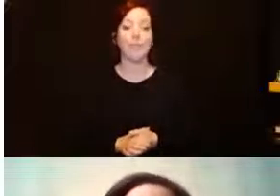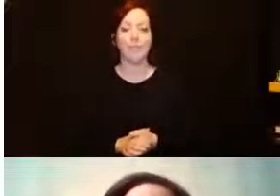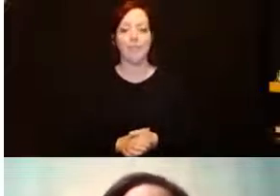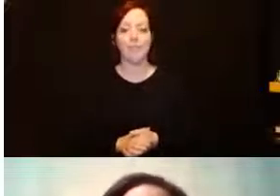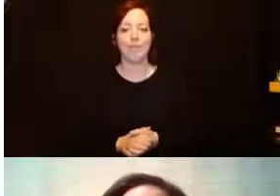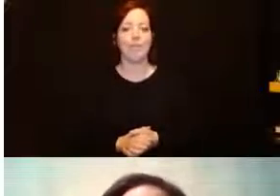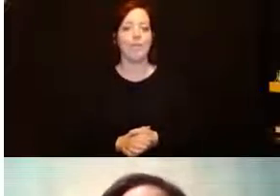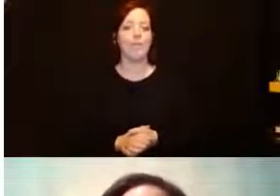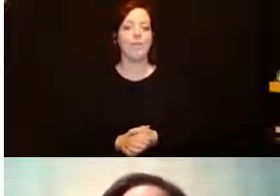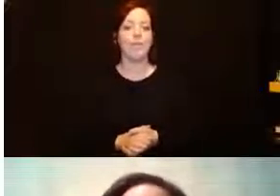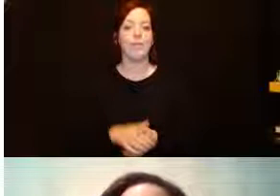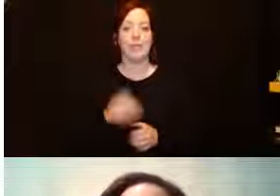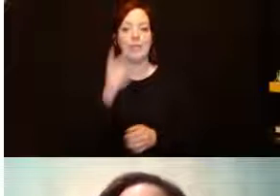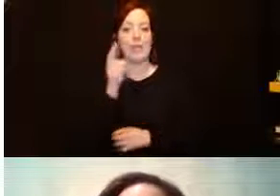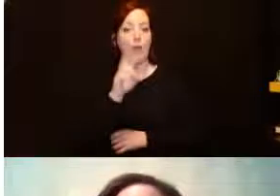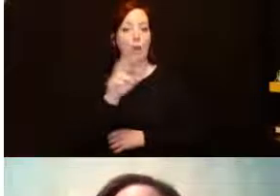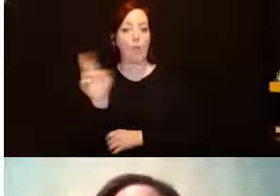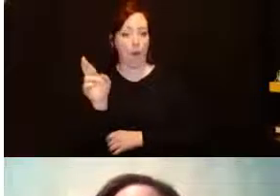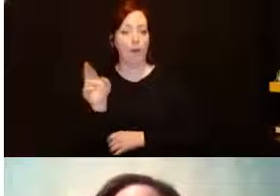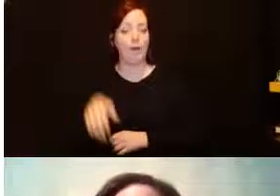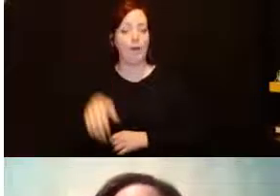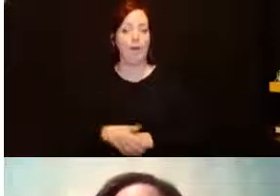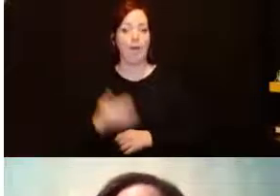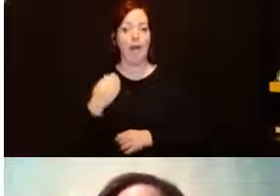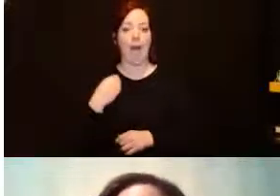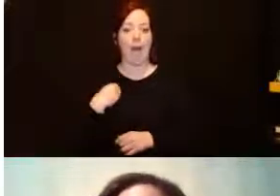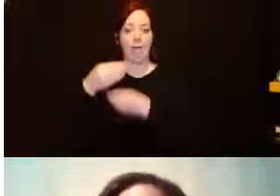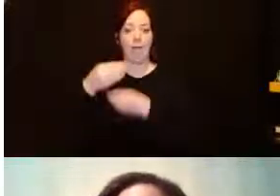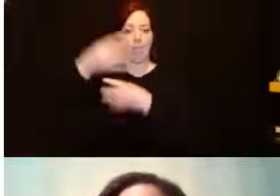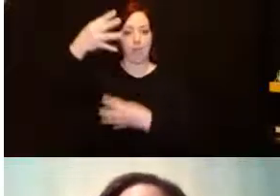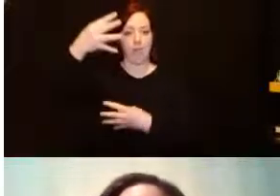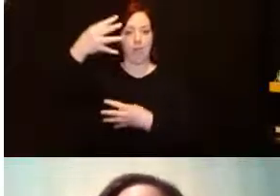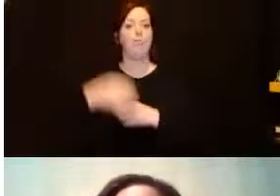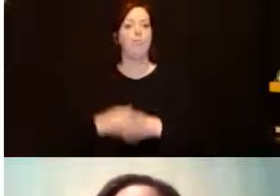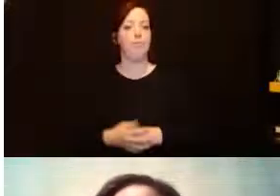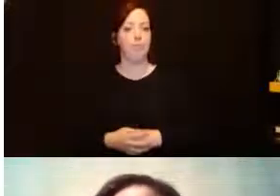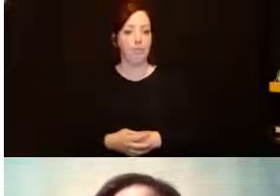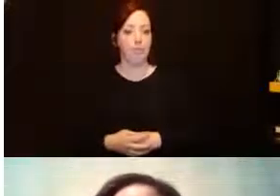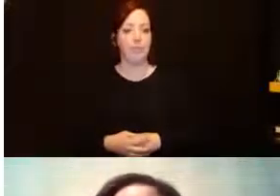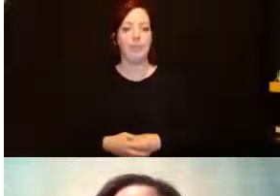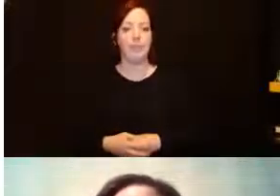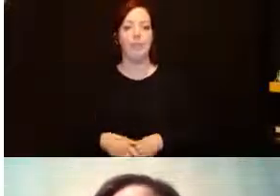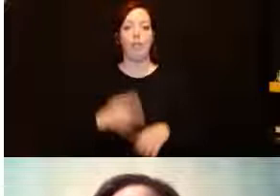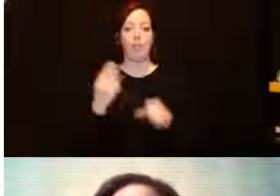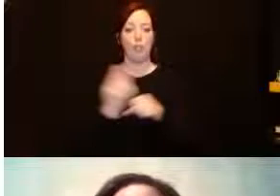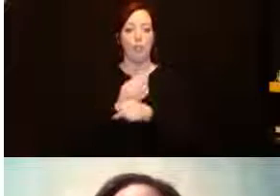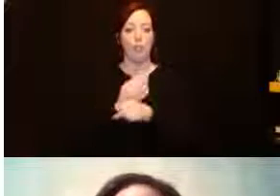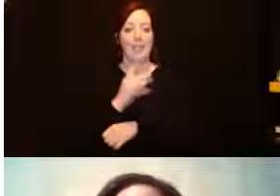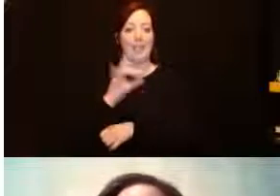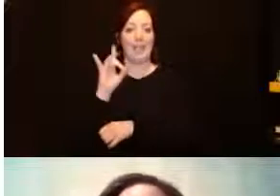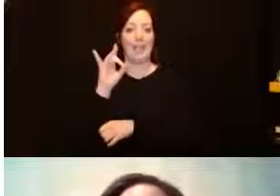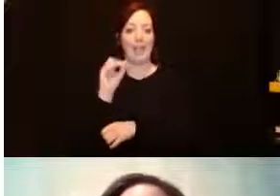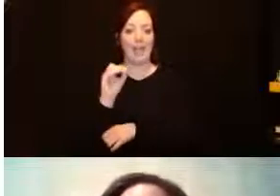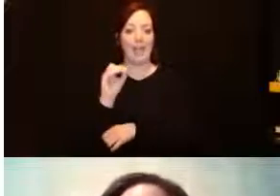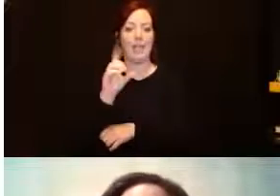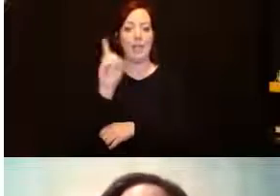right, you have the scale where you have when you're using as 80 dBs, you can really use your phone at this